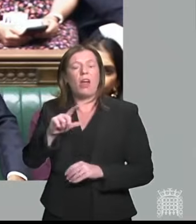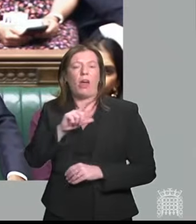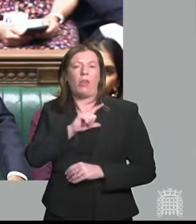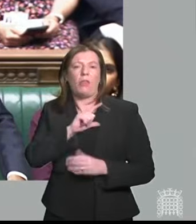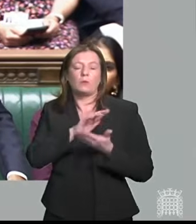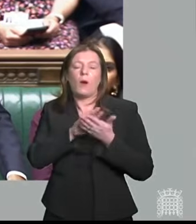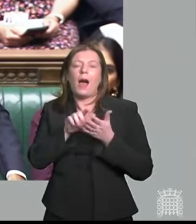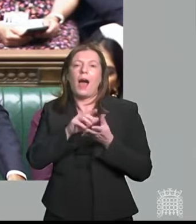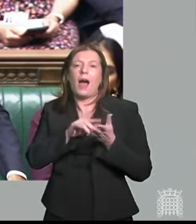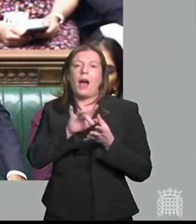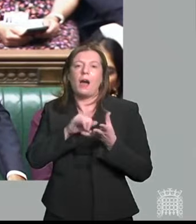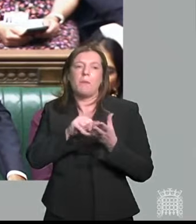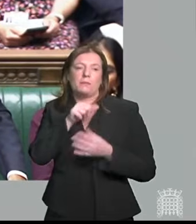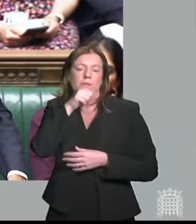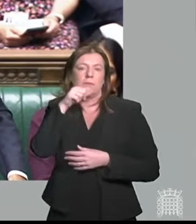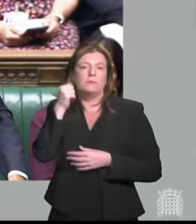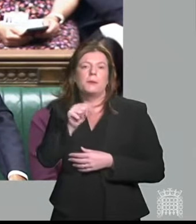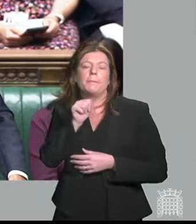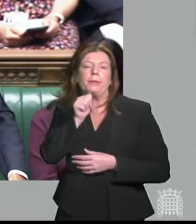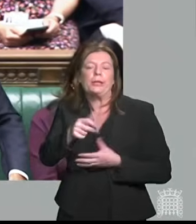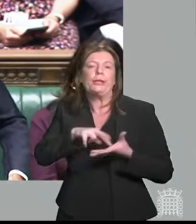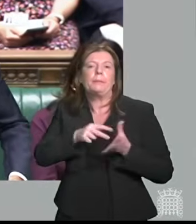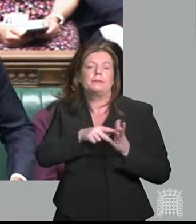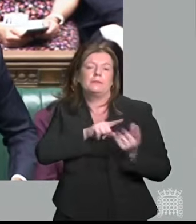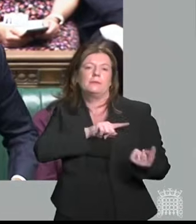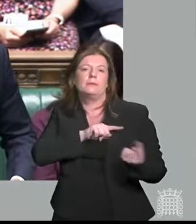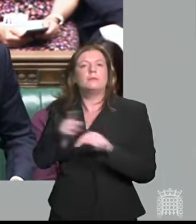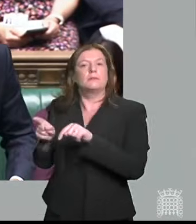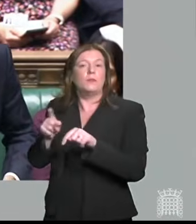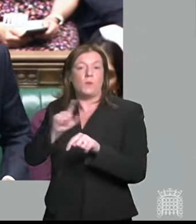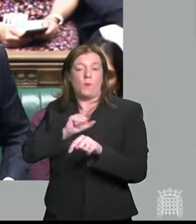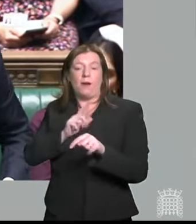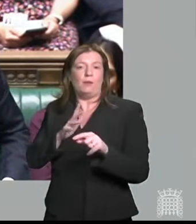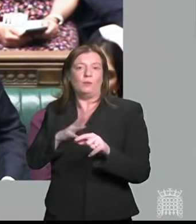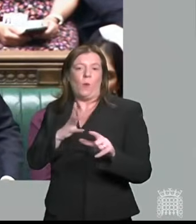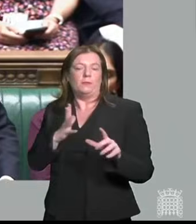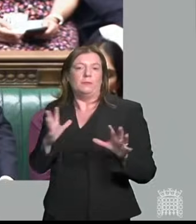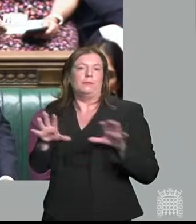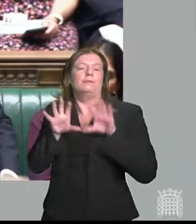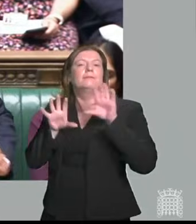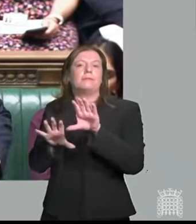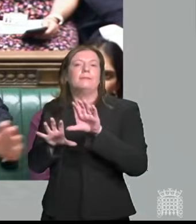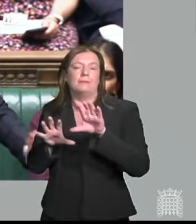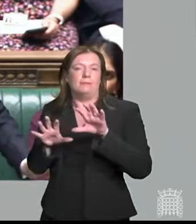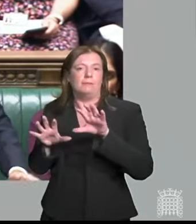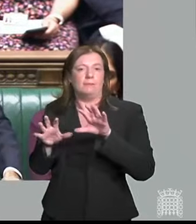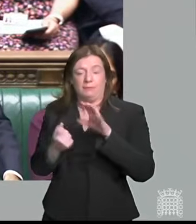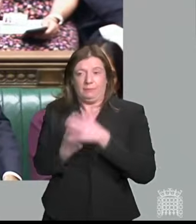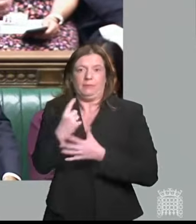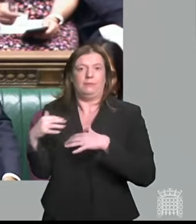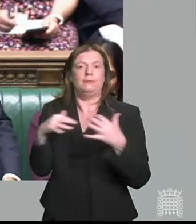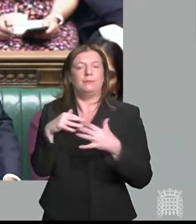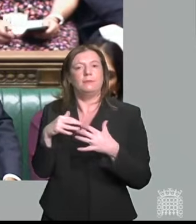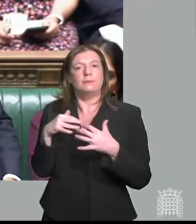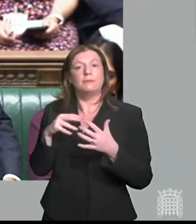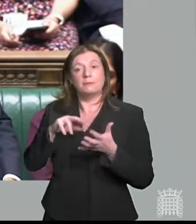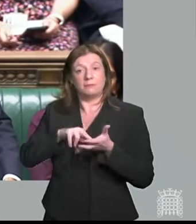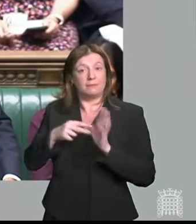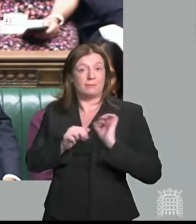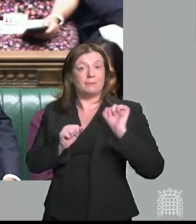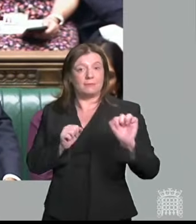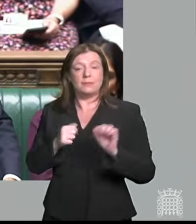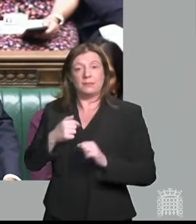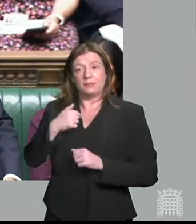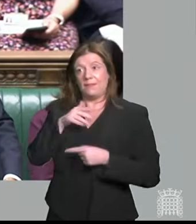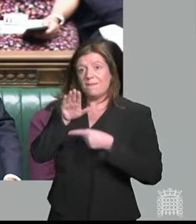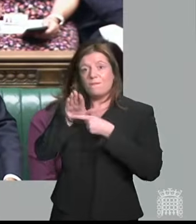destroy that we must redouble our efforts to try and bring that future about. And all our conversations that both myself and the Foreign Secretary have had